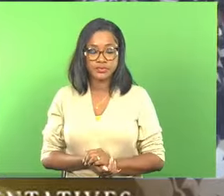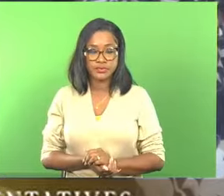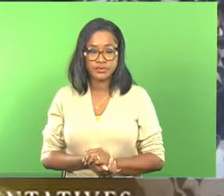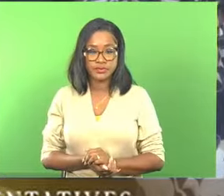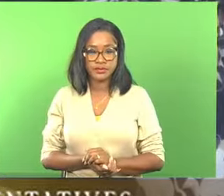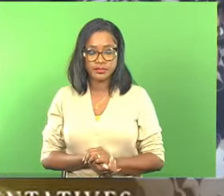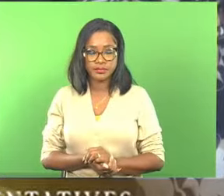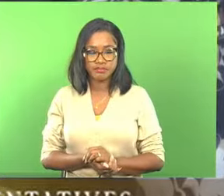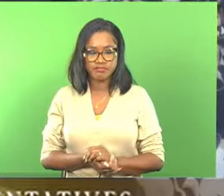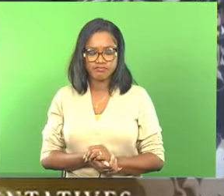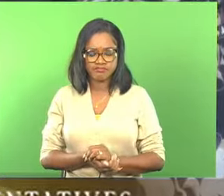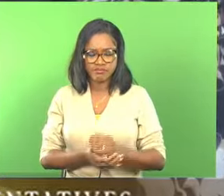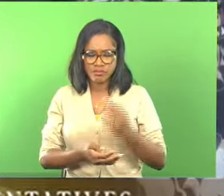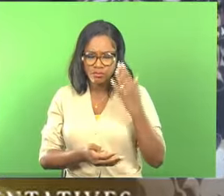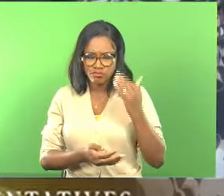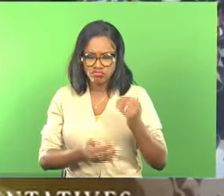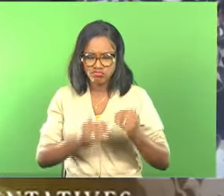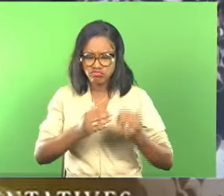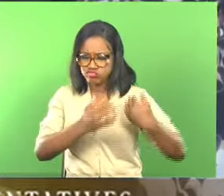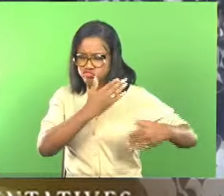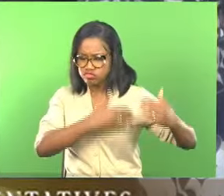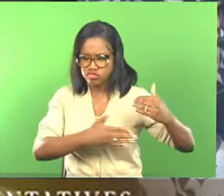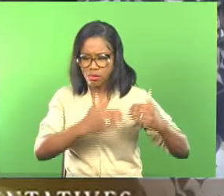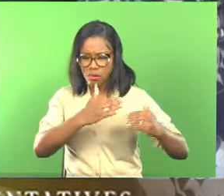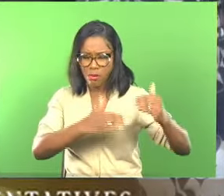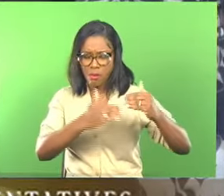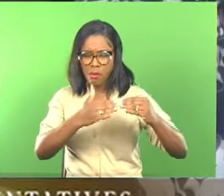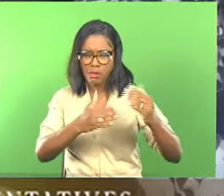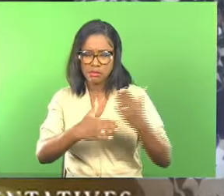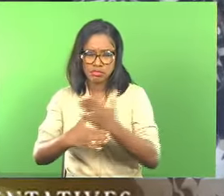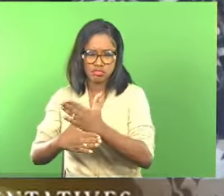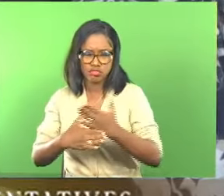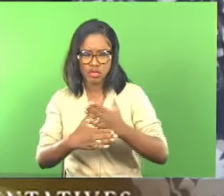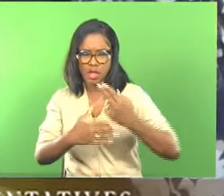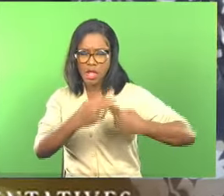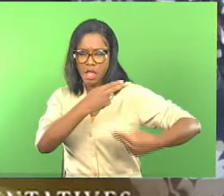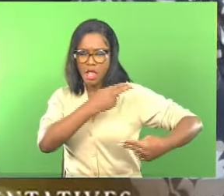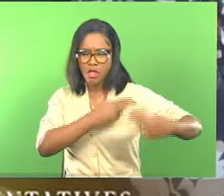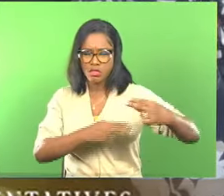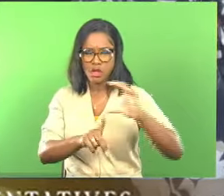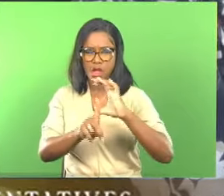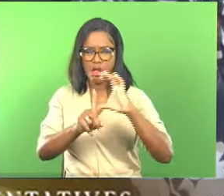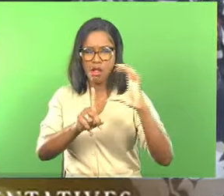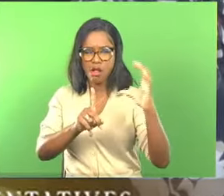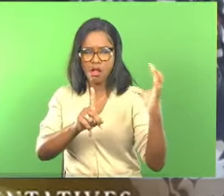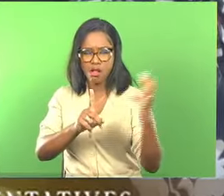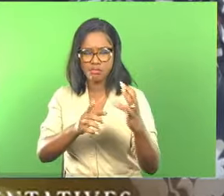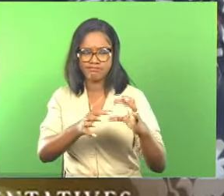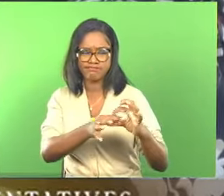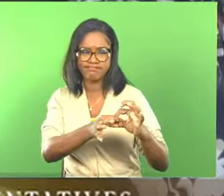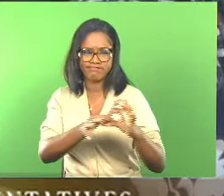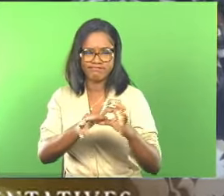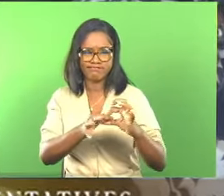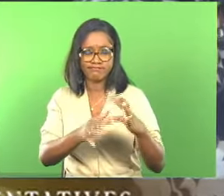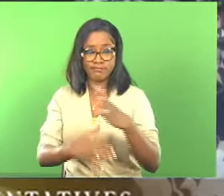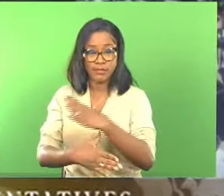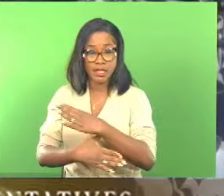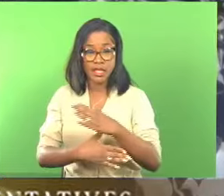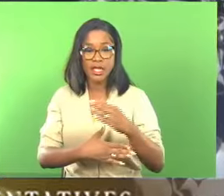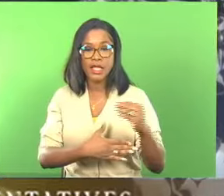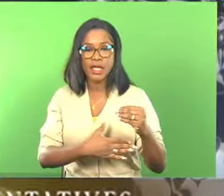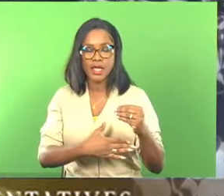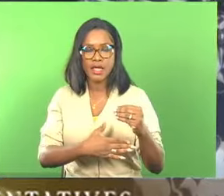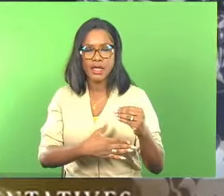built on shared heritage, cultural bonds, and a